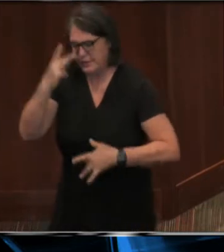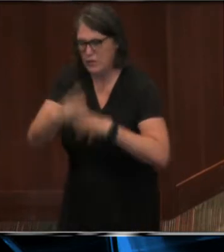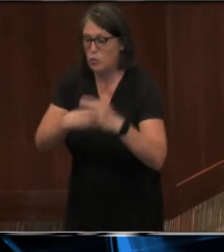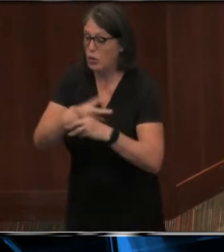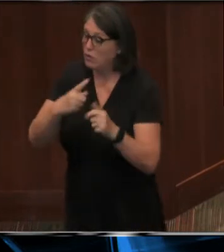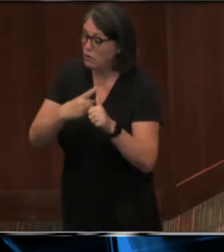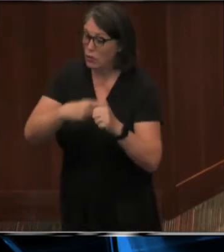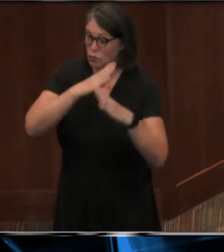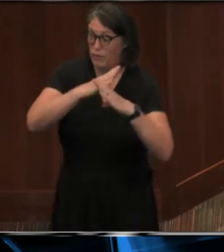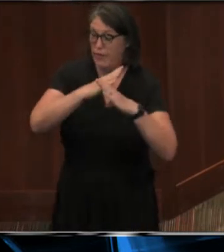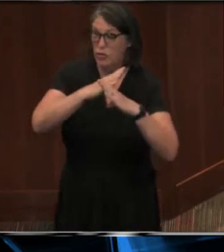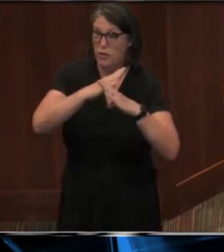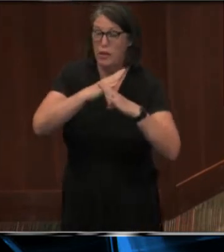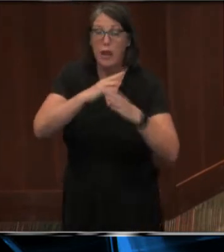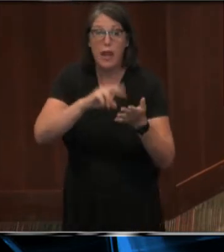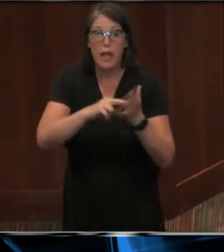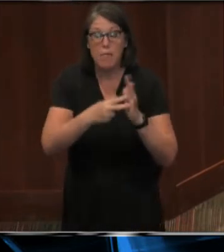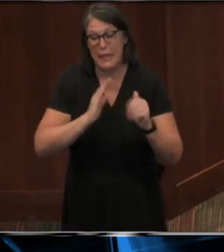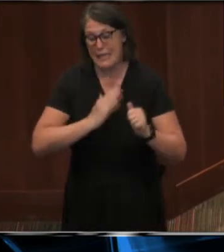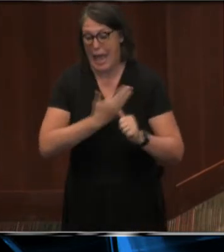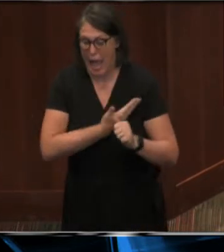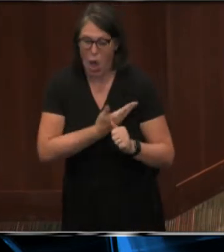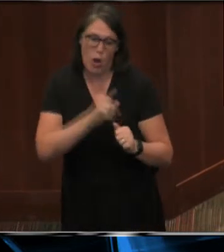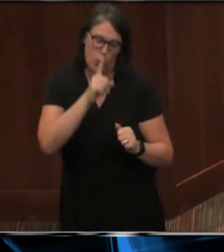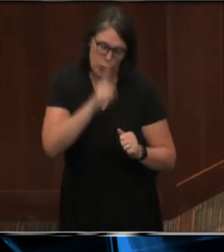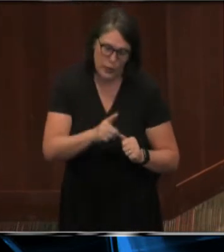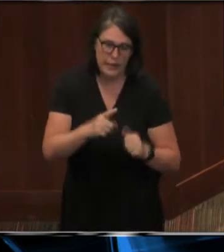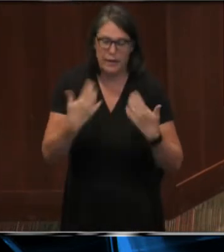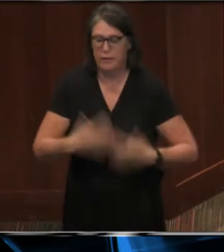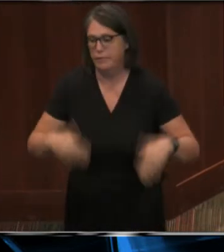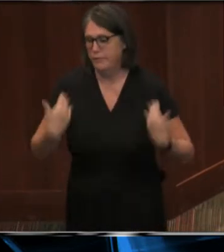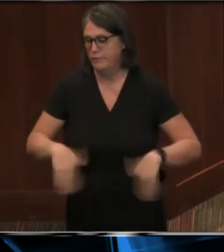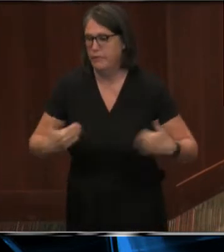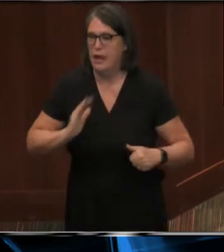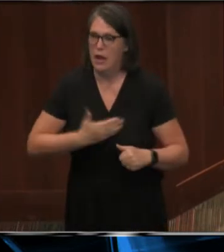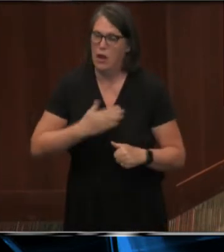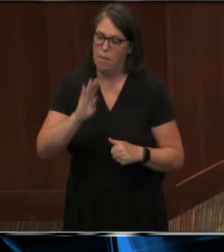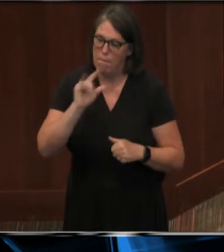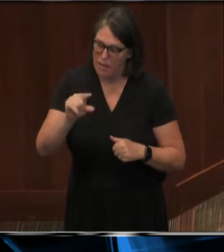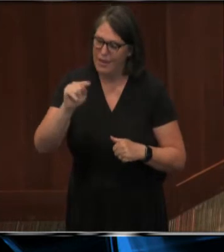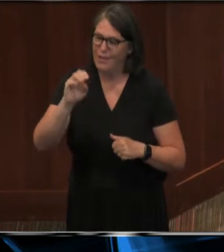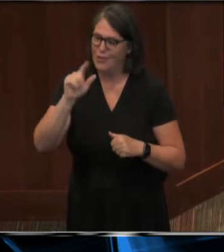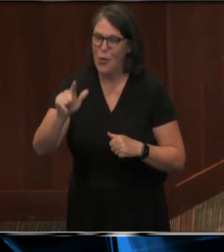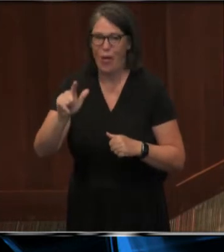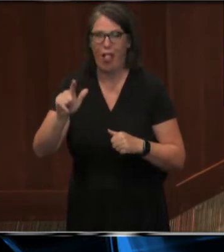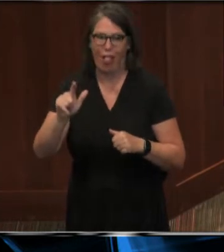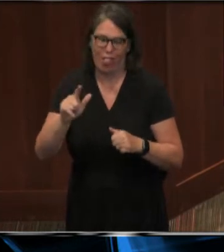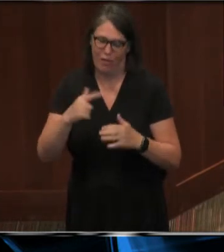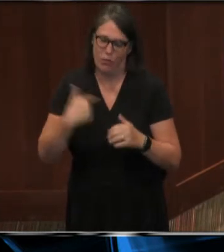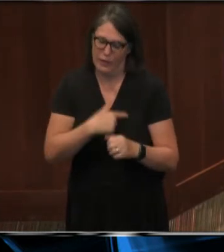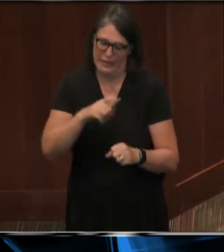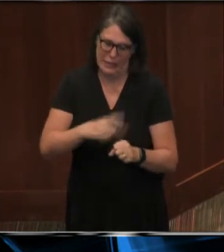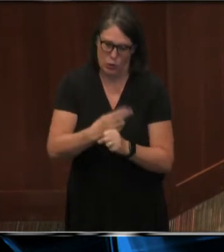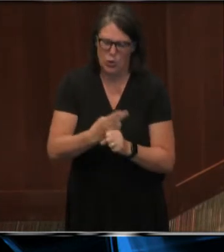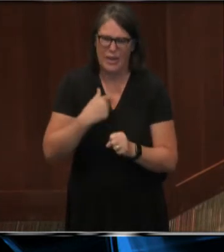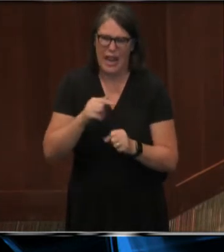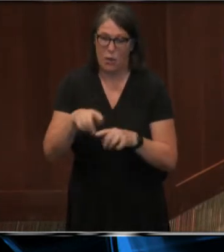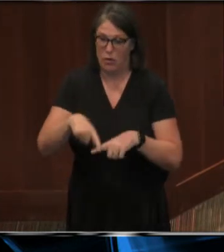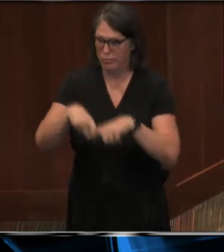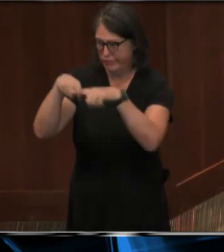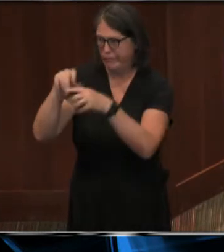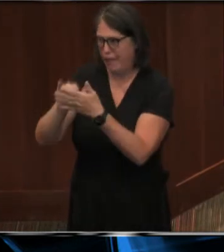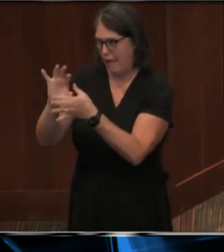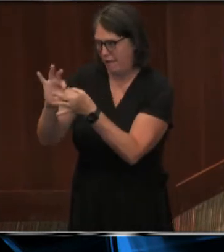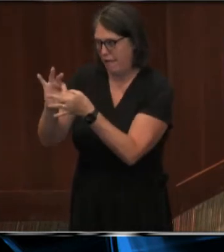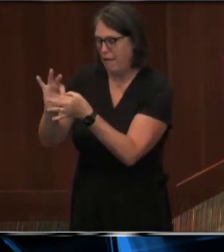prevention, and that is our really big tool in our toolbox. And I'm going to come back to that because